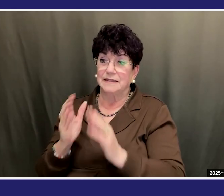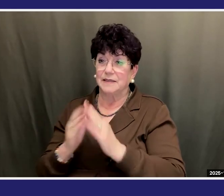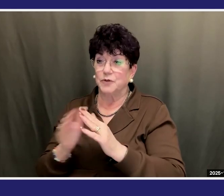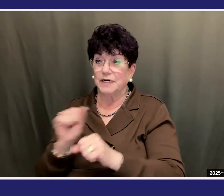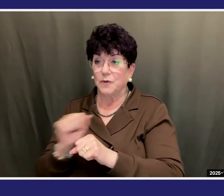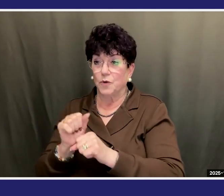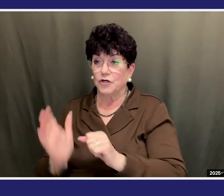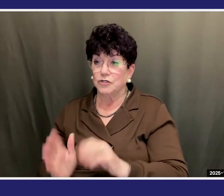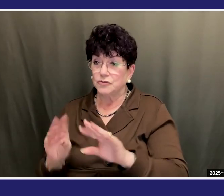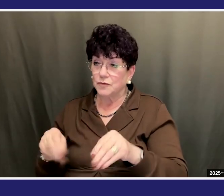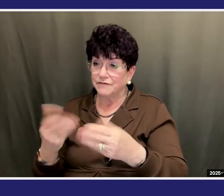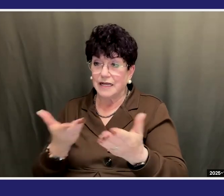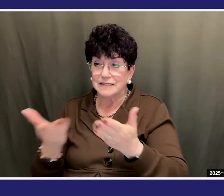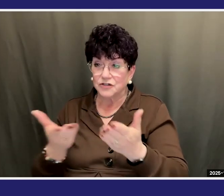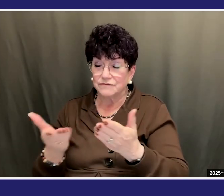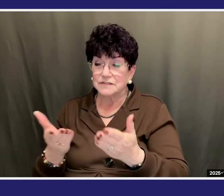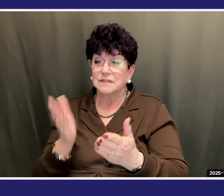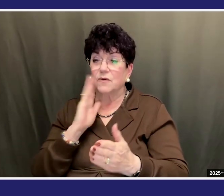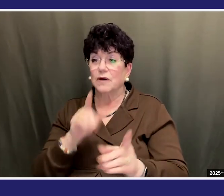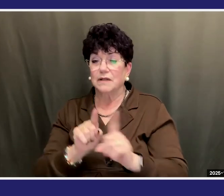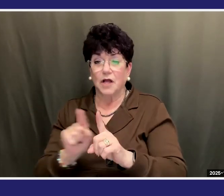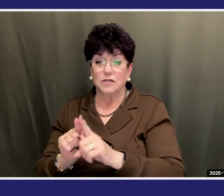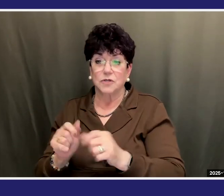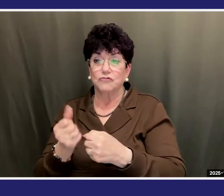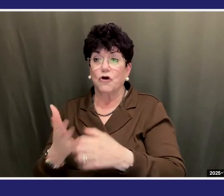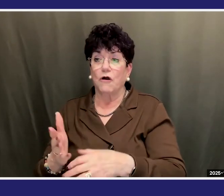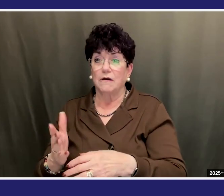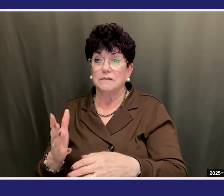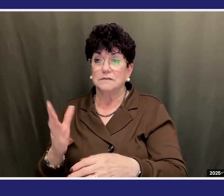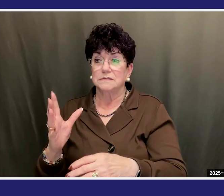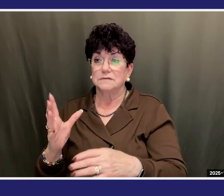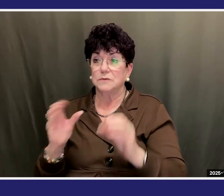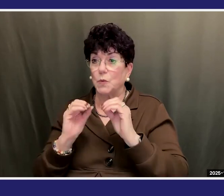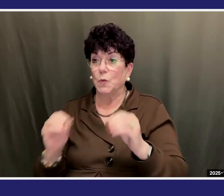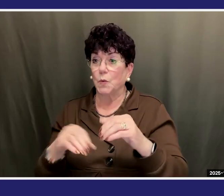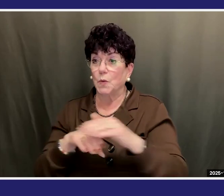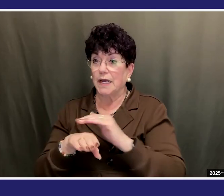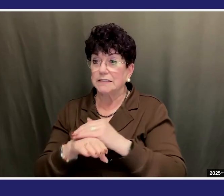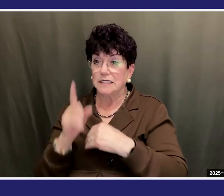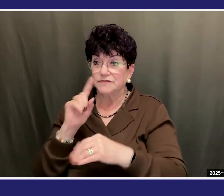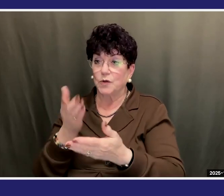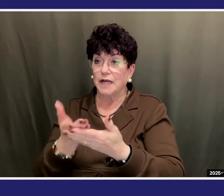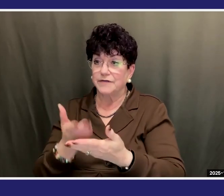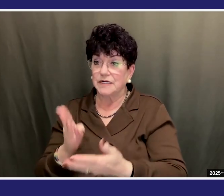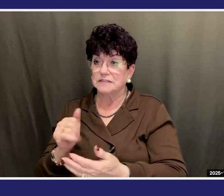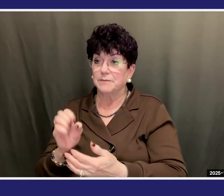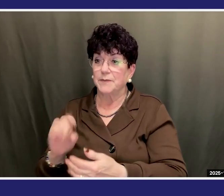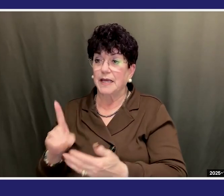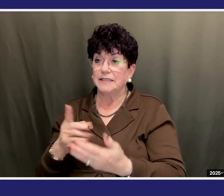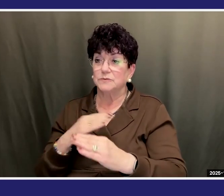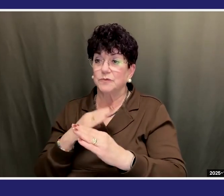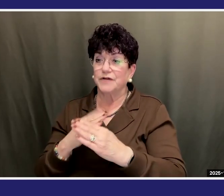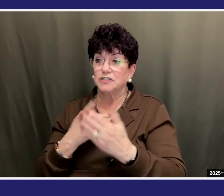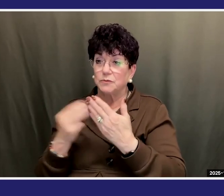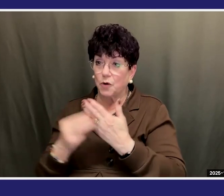who deliver these services, but it will also create a gap in access to the evidence-based prevention programs that have